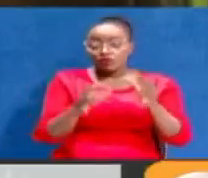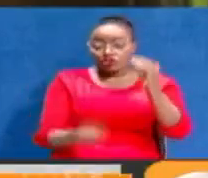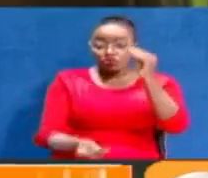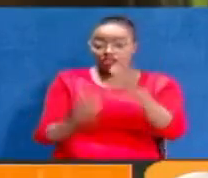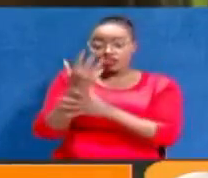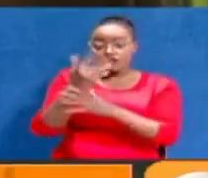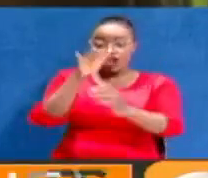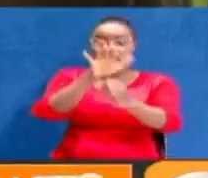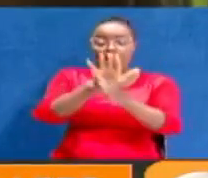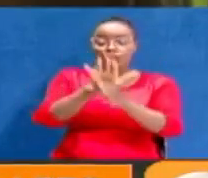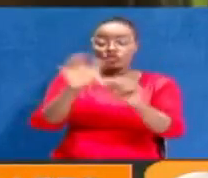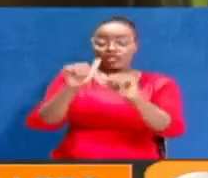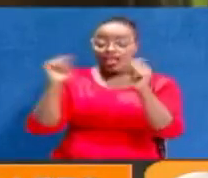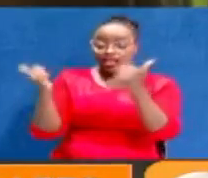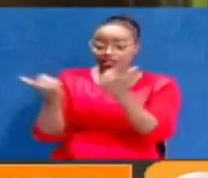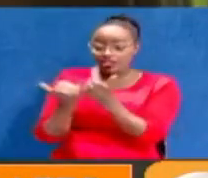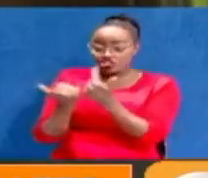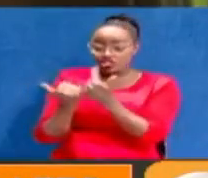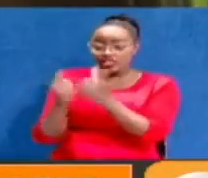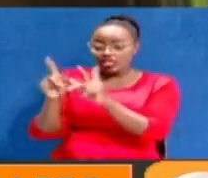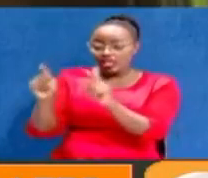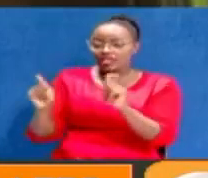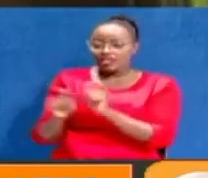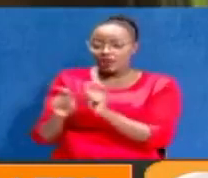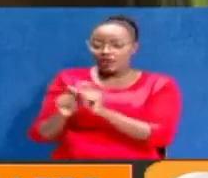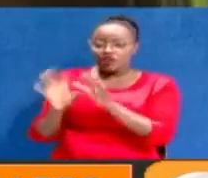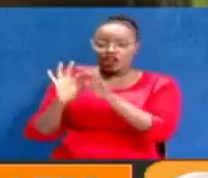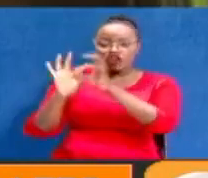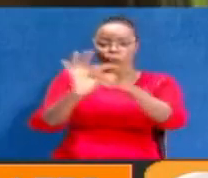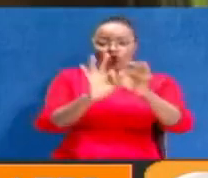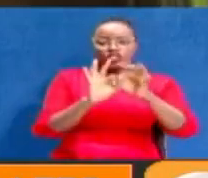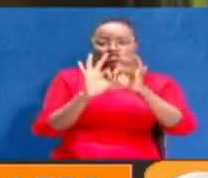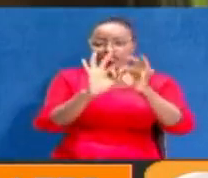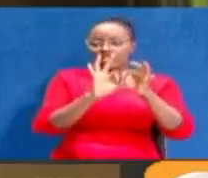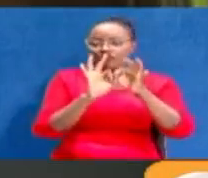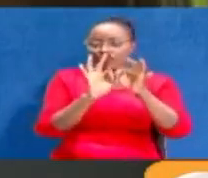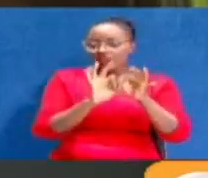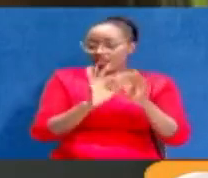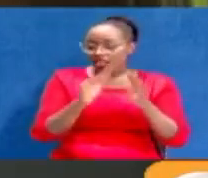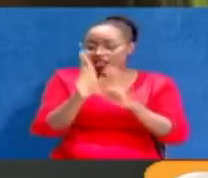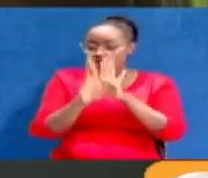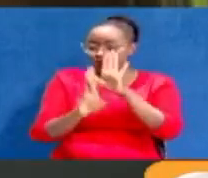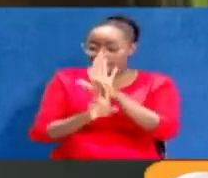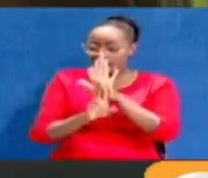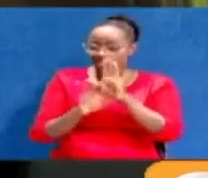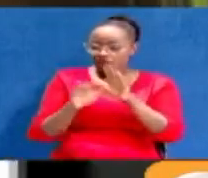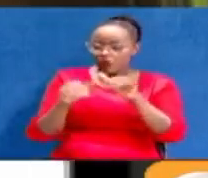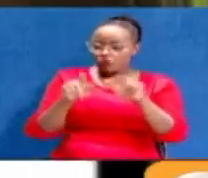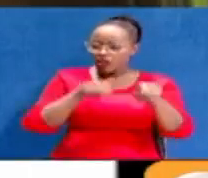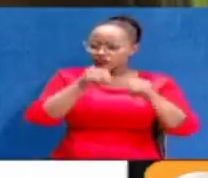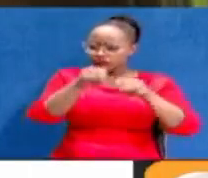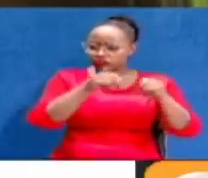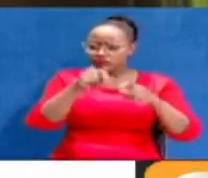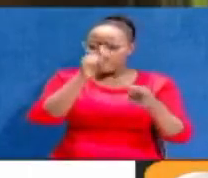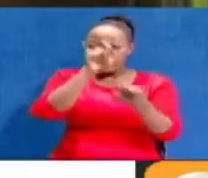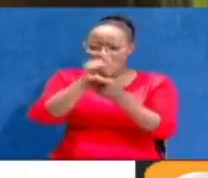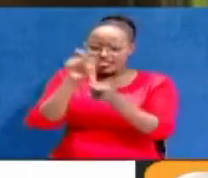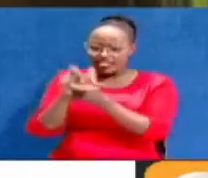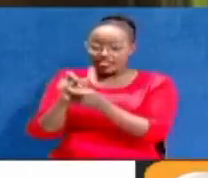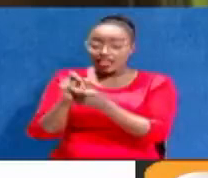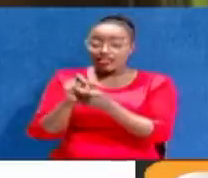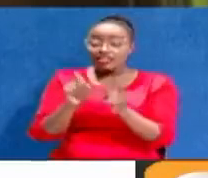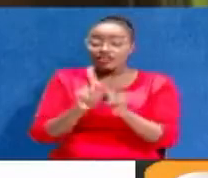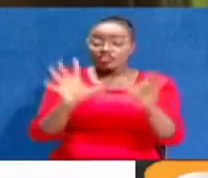create a multi-agency team, you know, have coordinated regulatory mechanisms such as testing, you know,